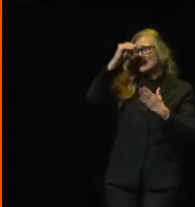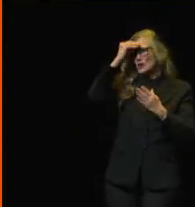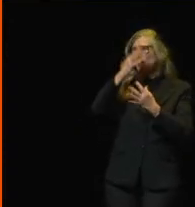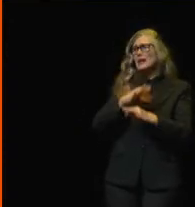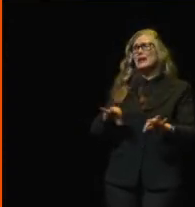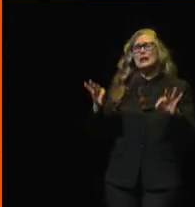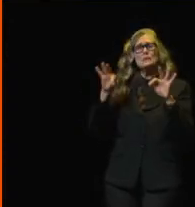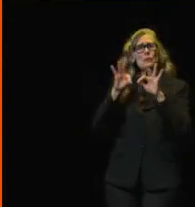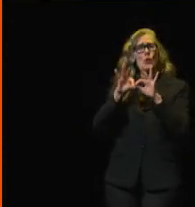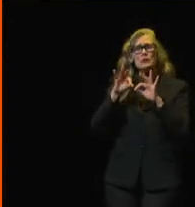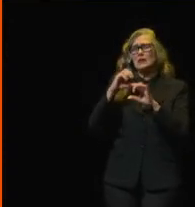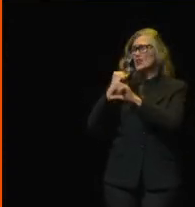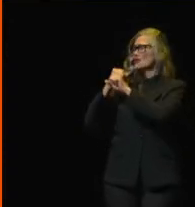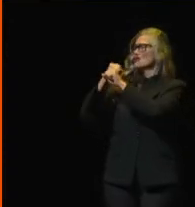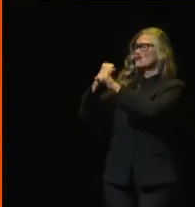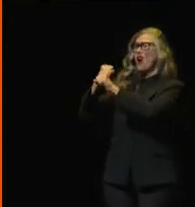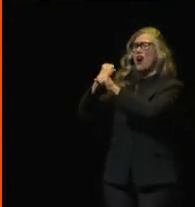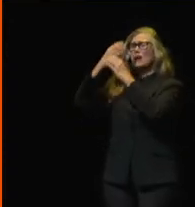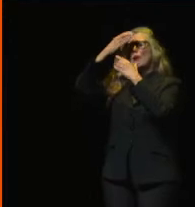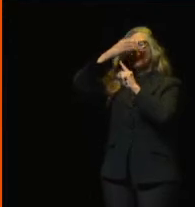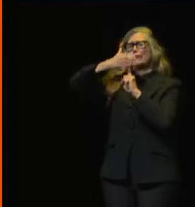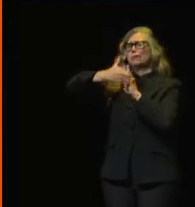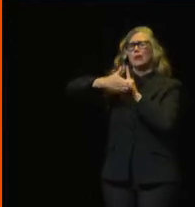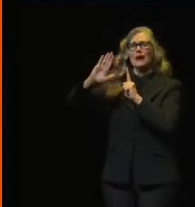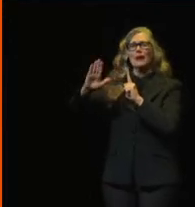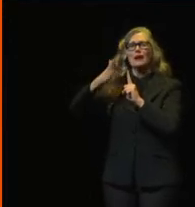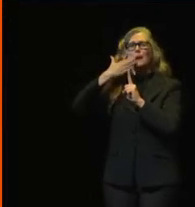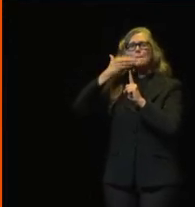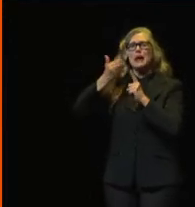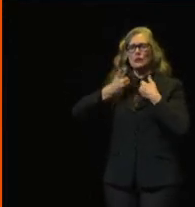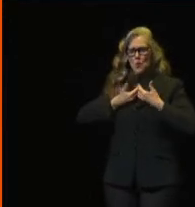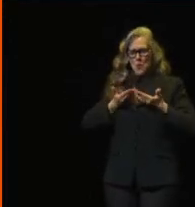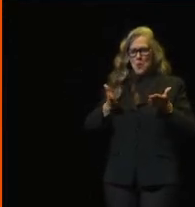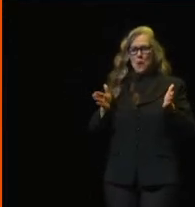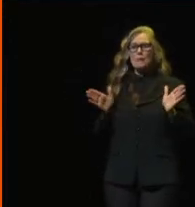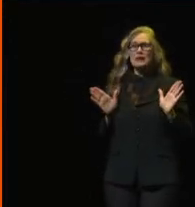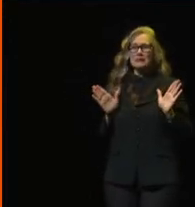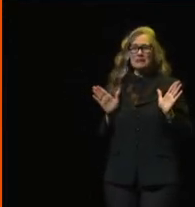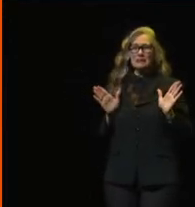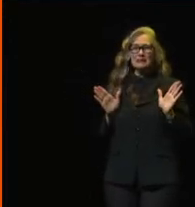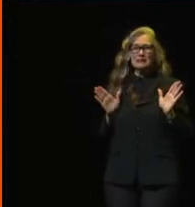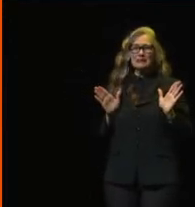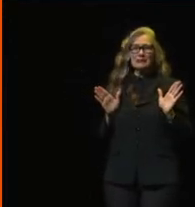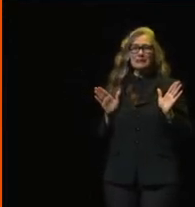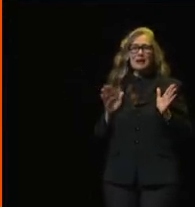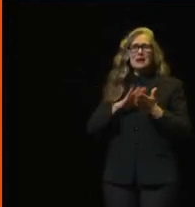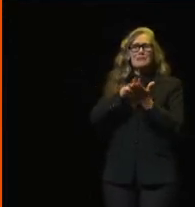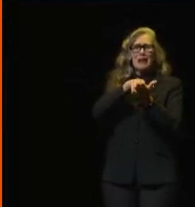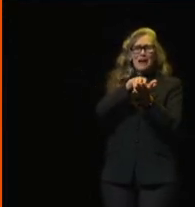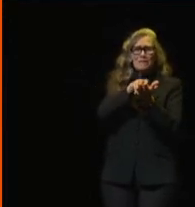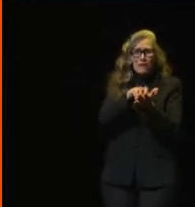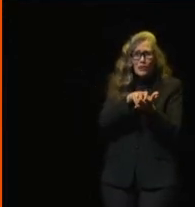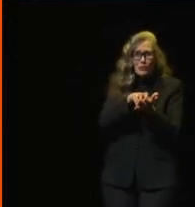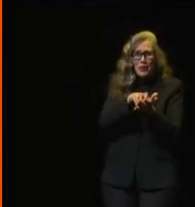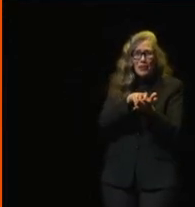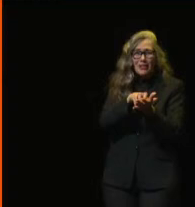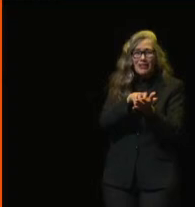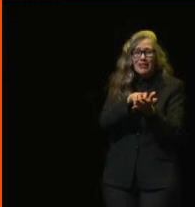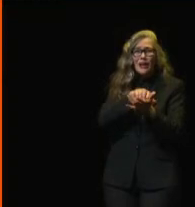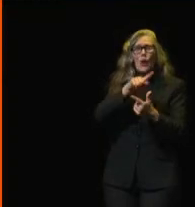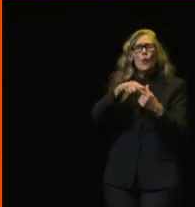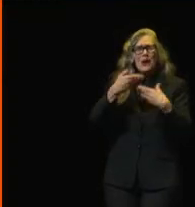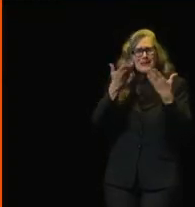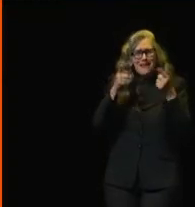not just strong, what it means to allow yourself to be vulnerable in order to build strength together. Ady taught me all these